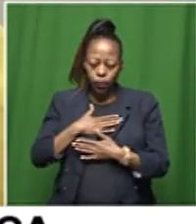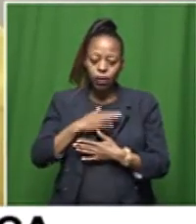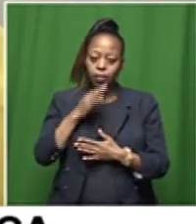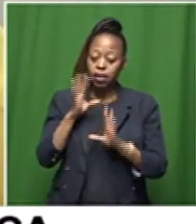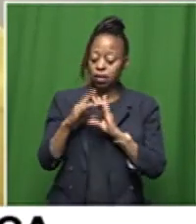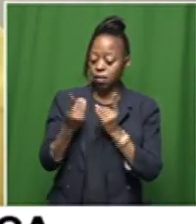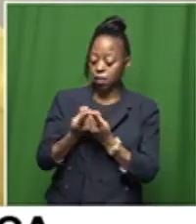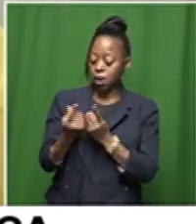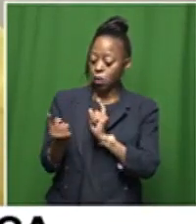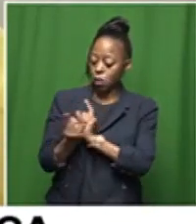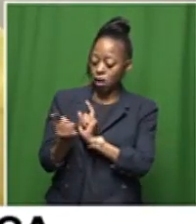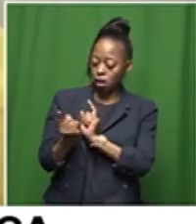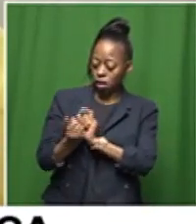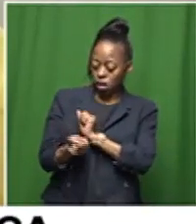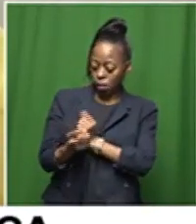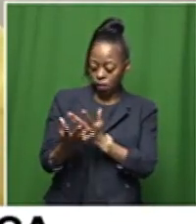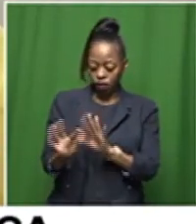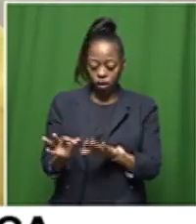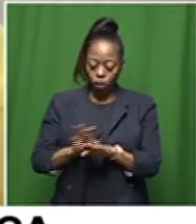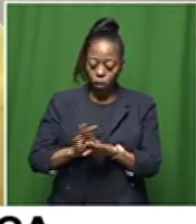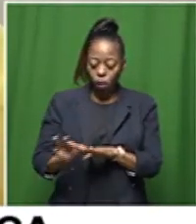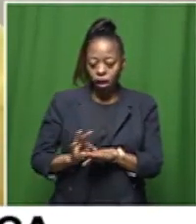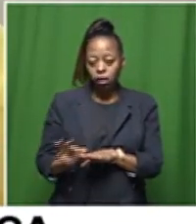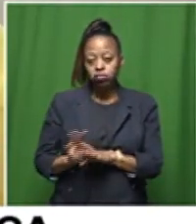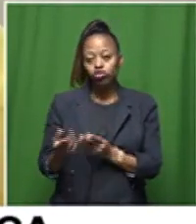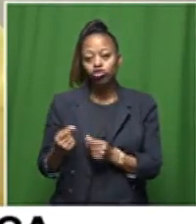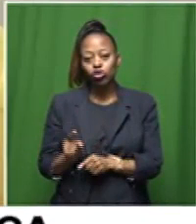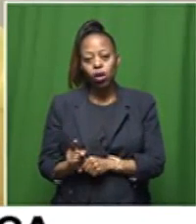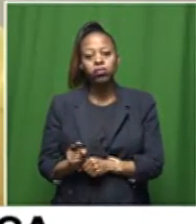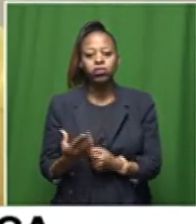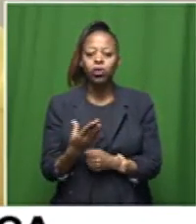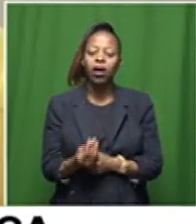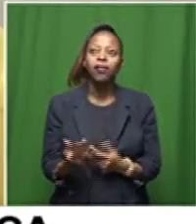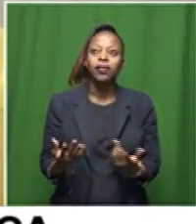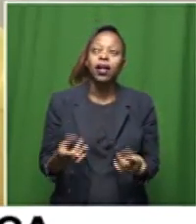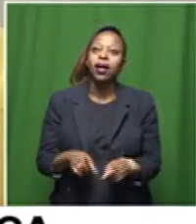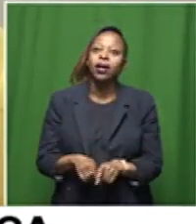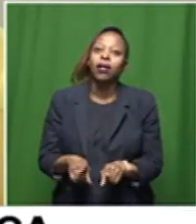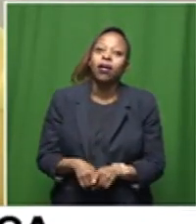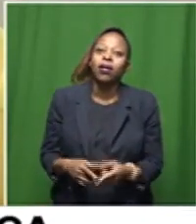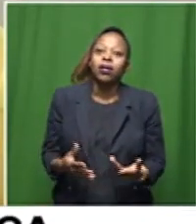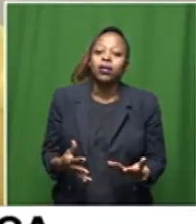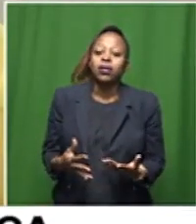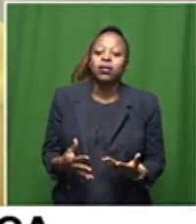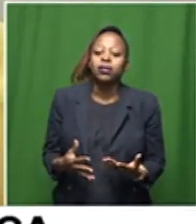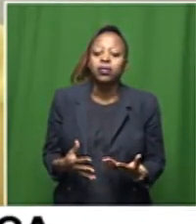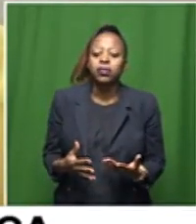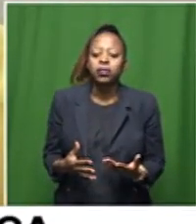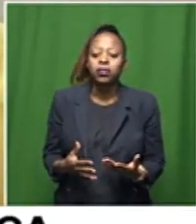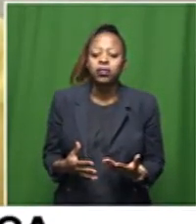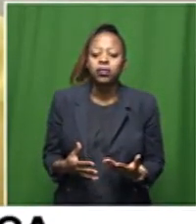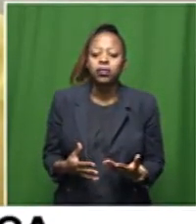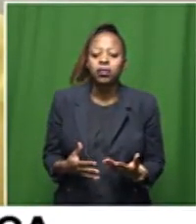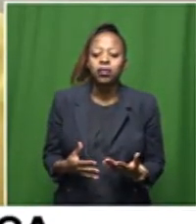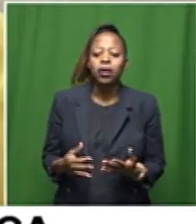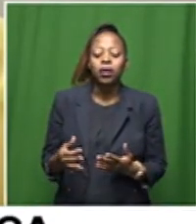a department and we're planning to have a blitz